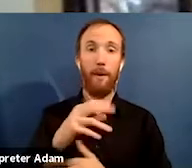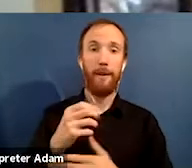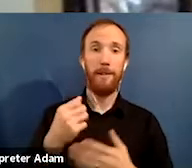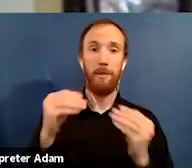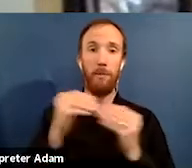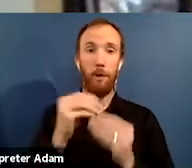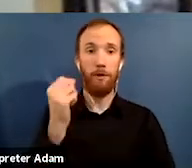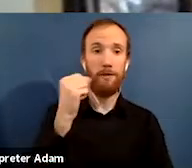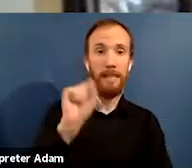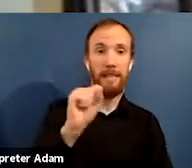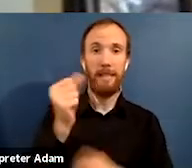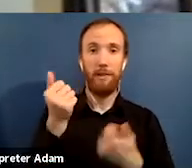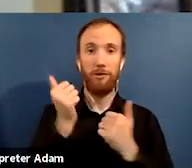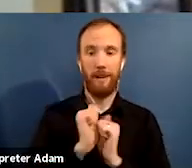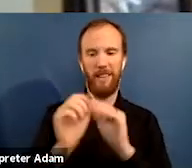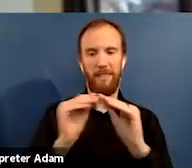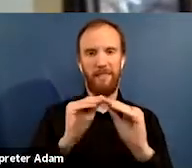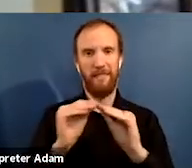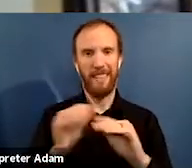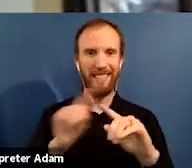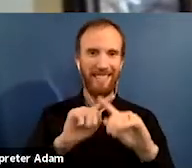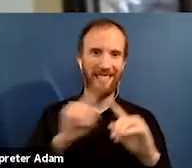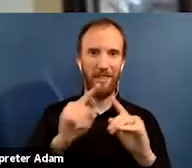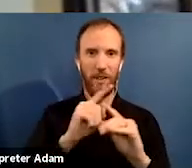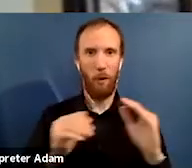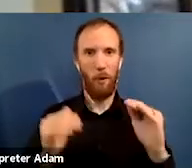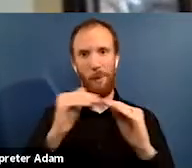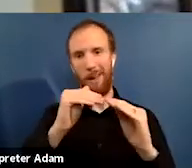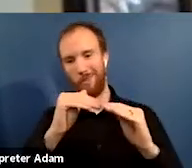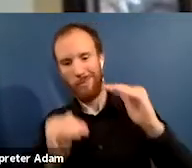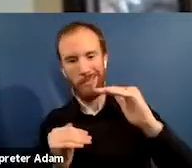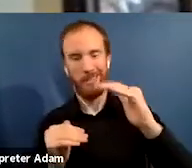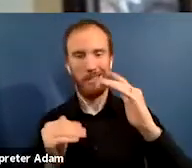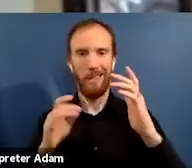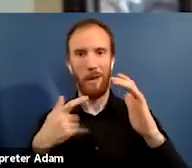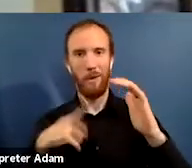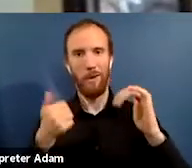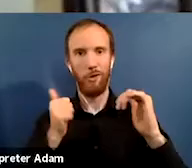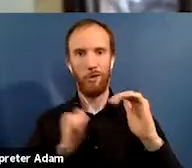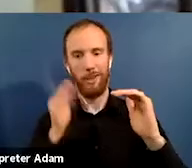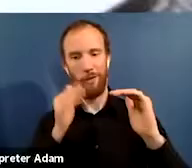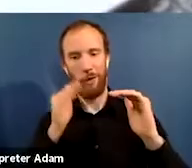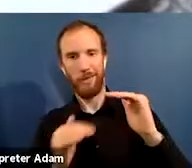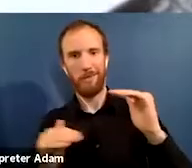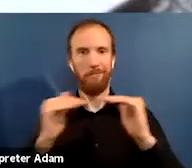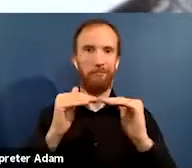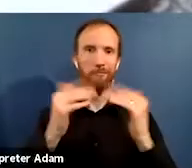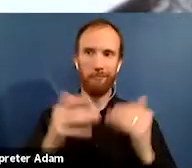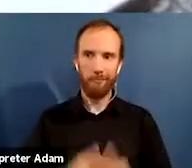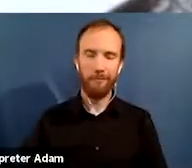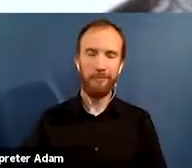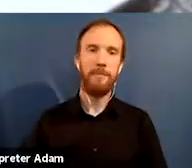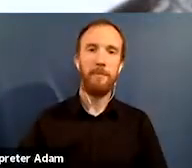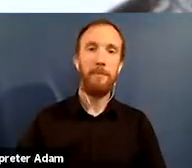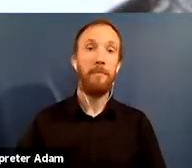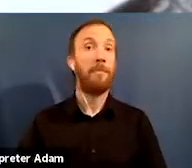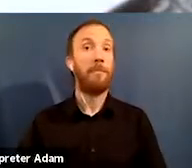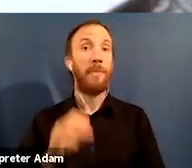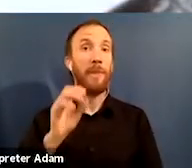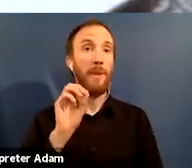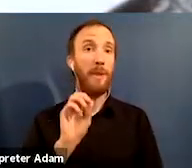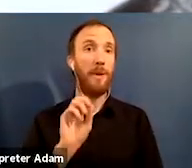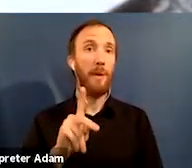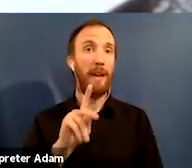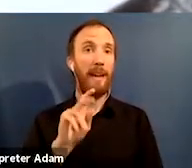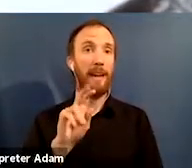of these sort of unequal power relations that we're trying to address. All right, so let me try to bring you back even